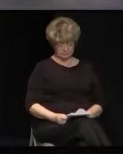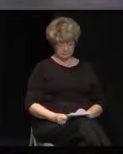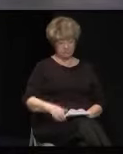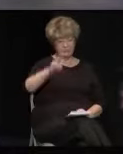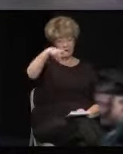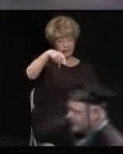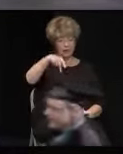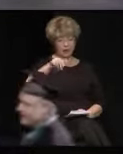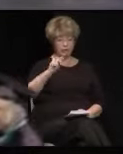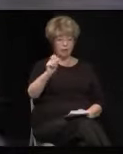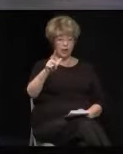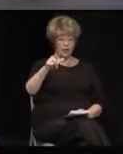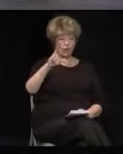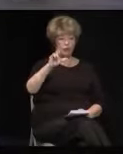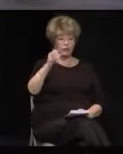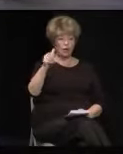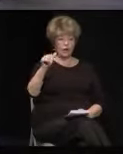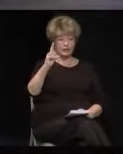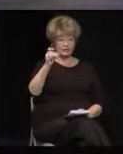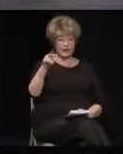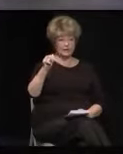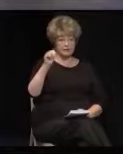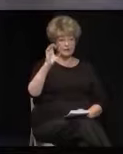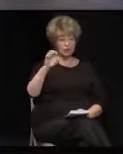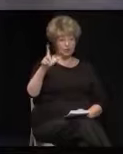Paul Brian Davis, cum laude.